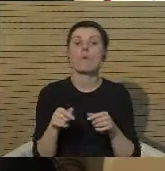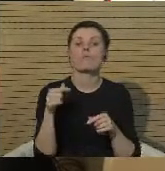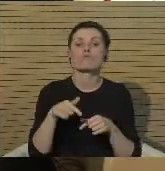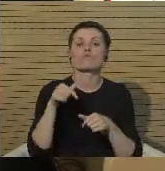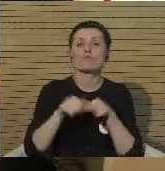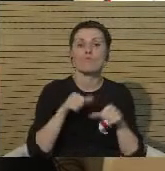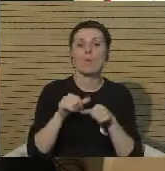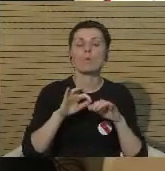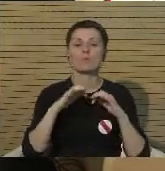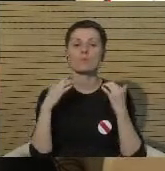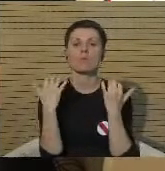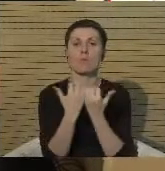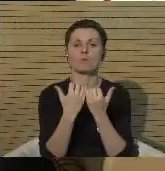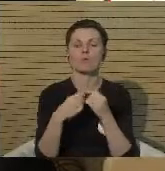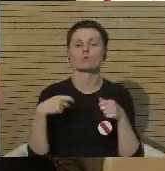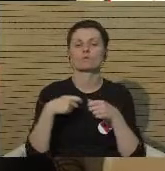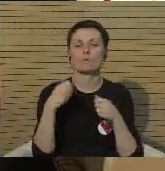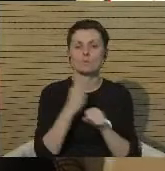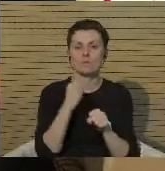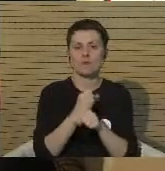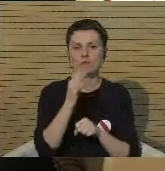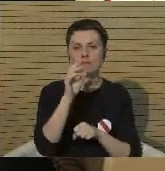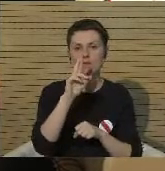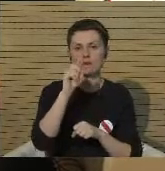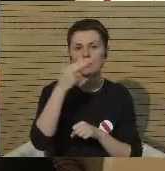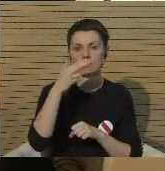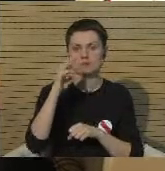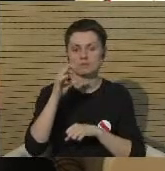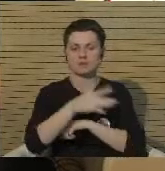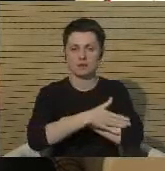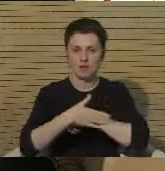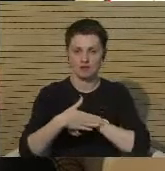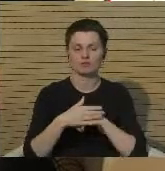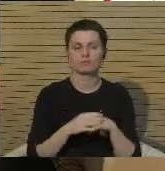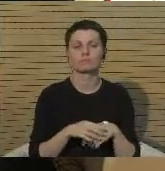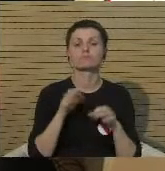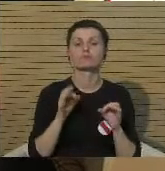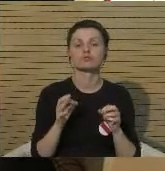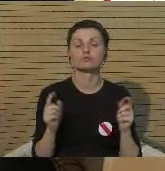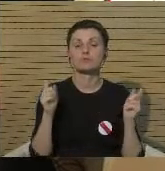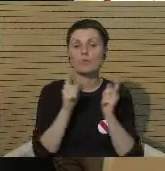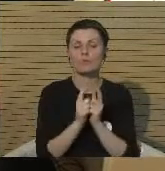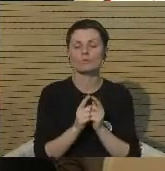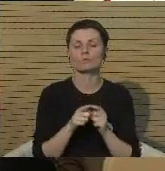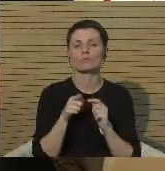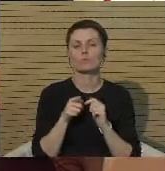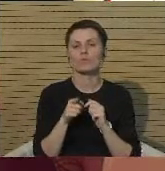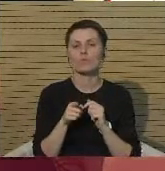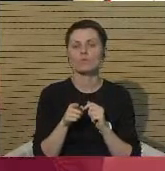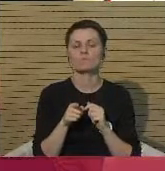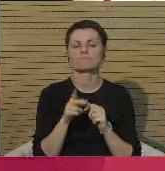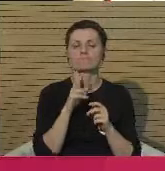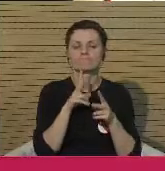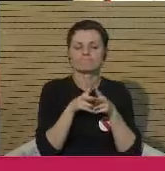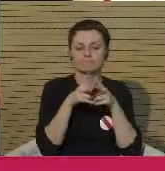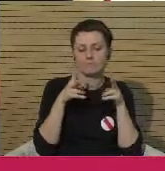accompanying the Cross-Border Cooperation Congress. Our meeting